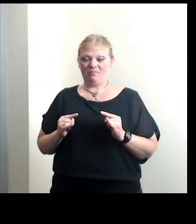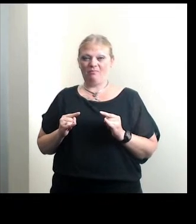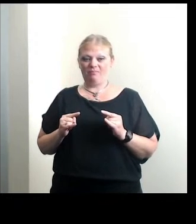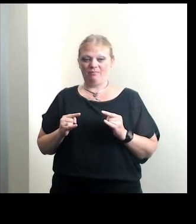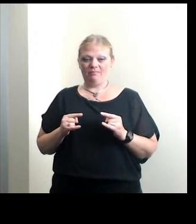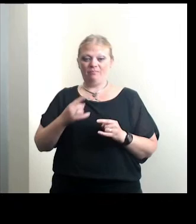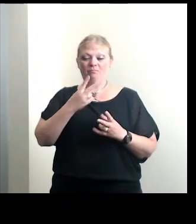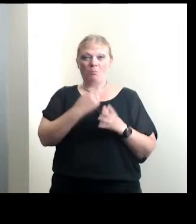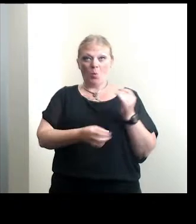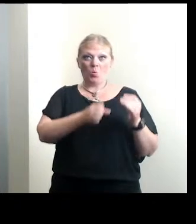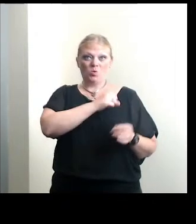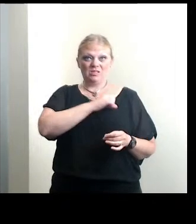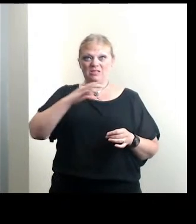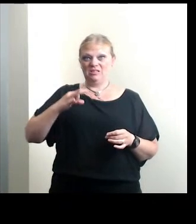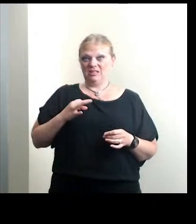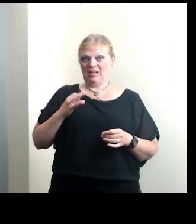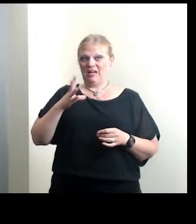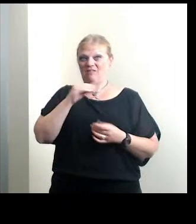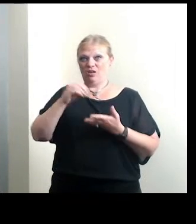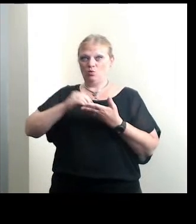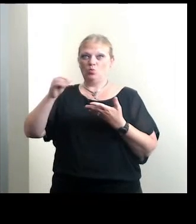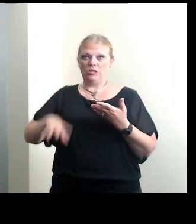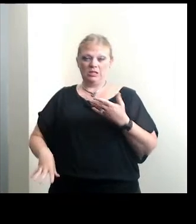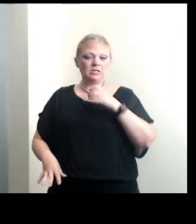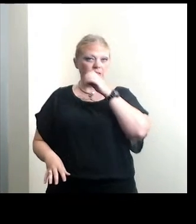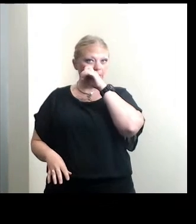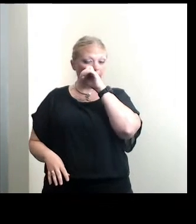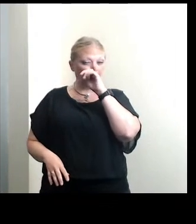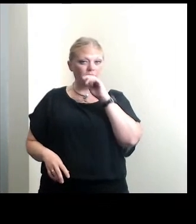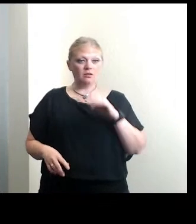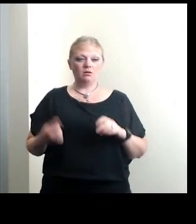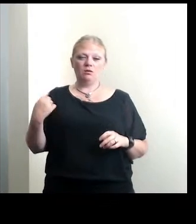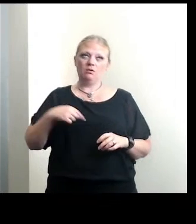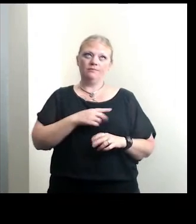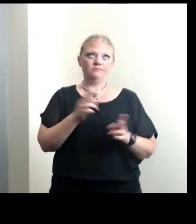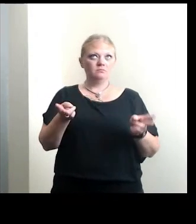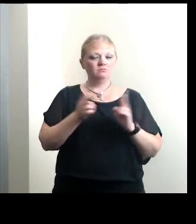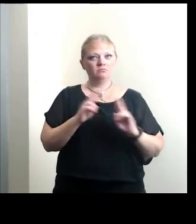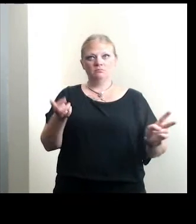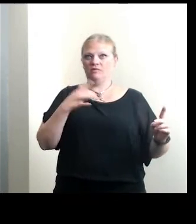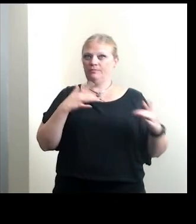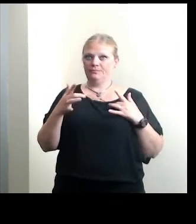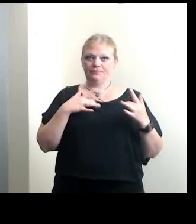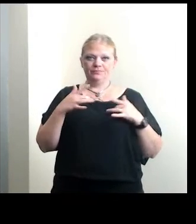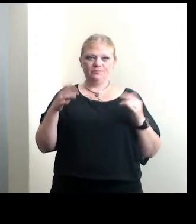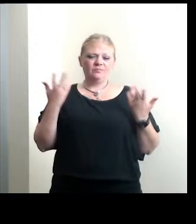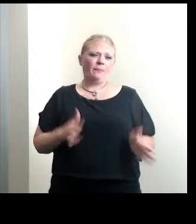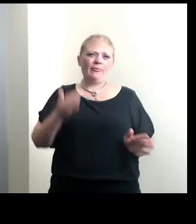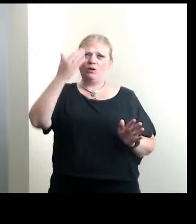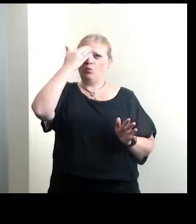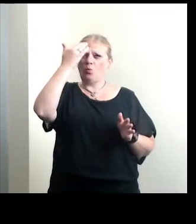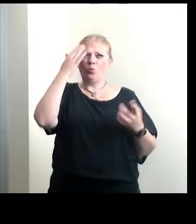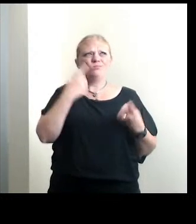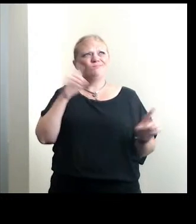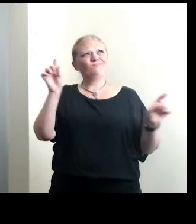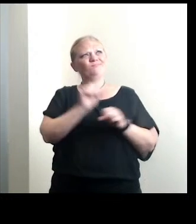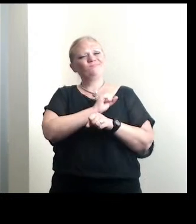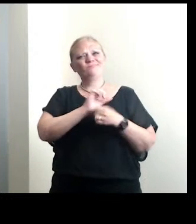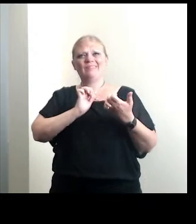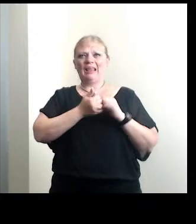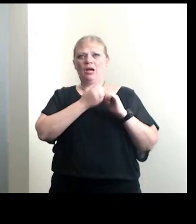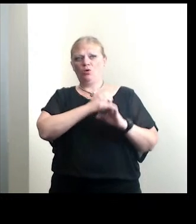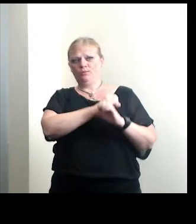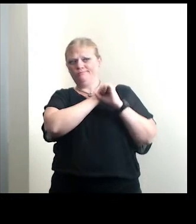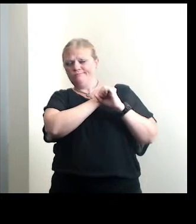in staff and in campers or students. And so we are very concerned. We know what works. We know how to prevent this.